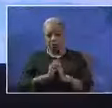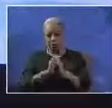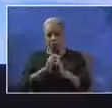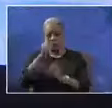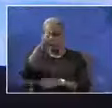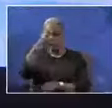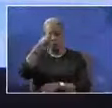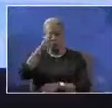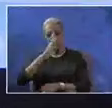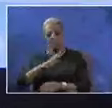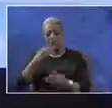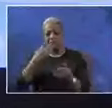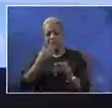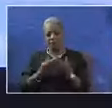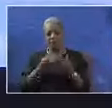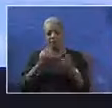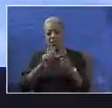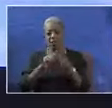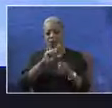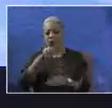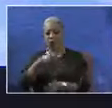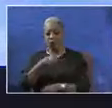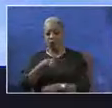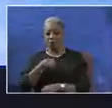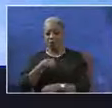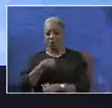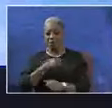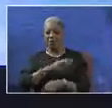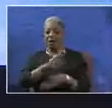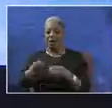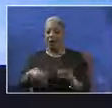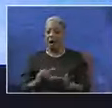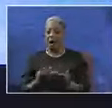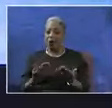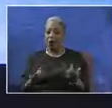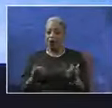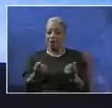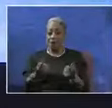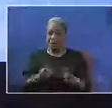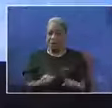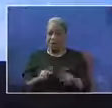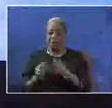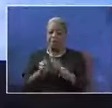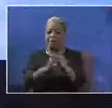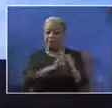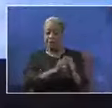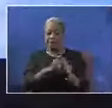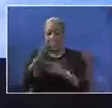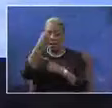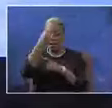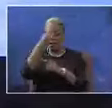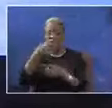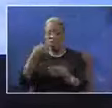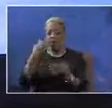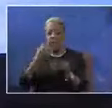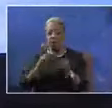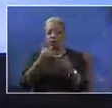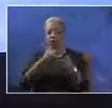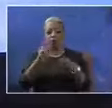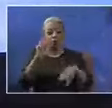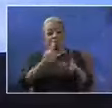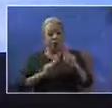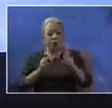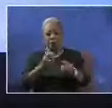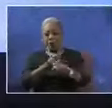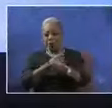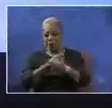me. All things do work together for good for those that love the